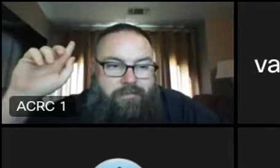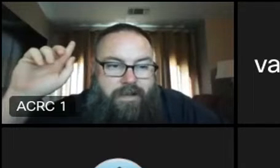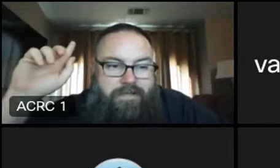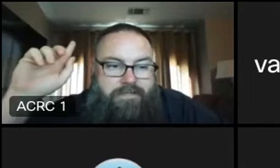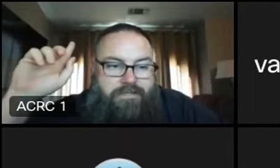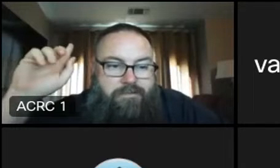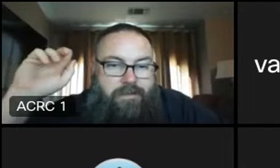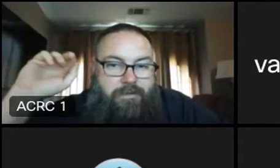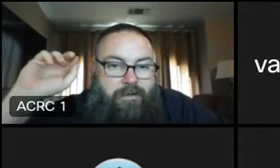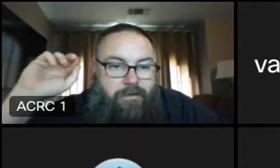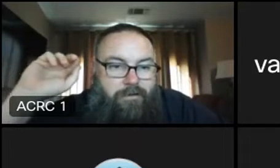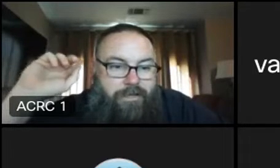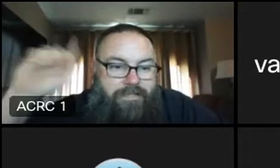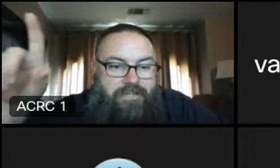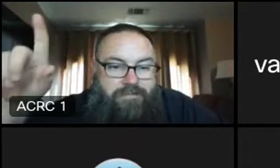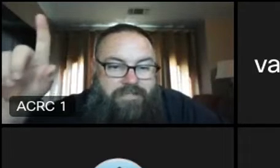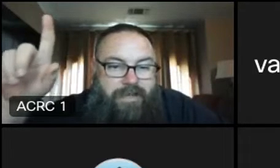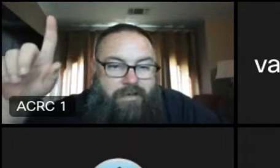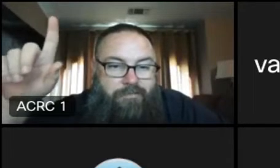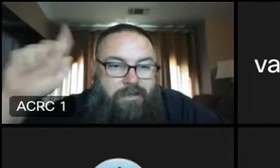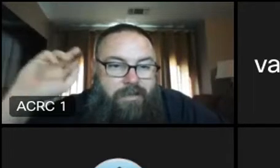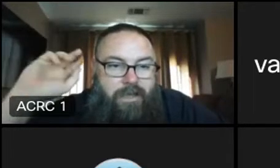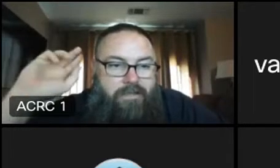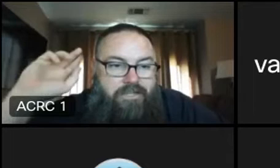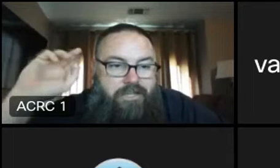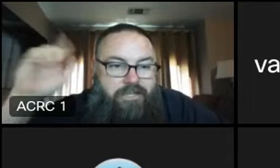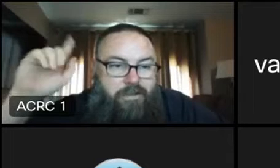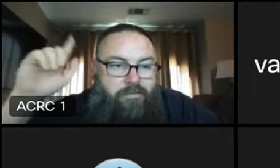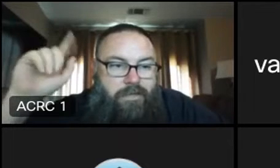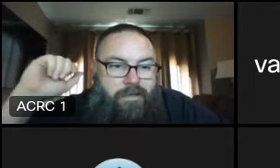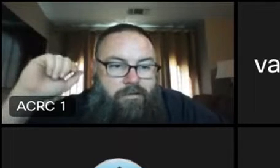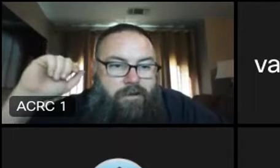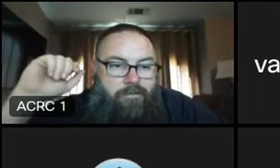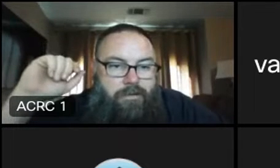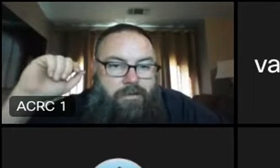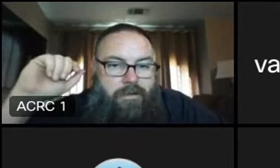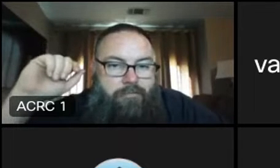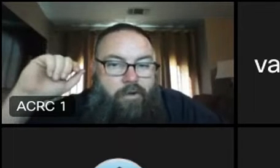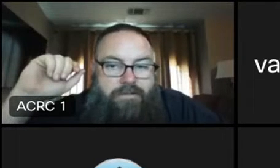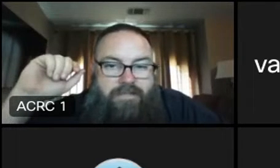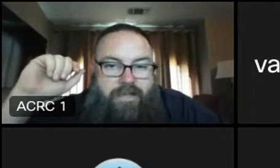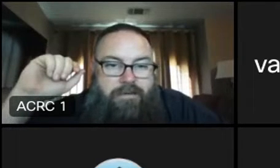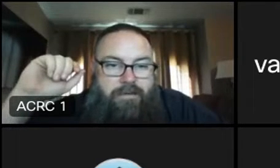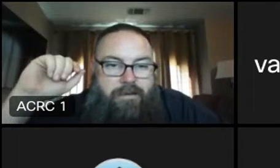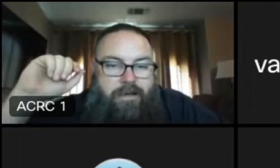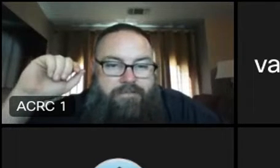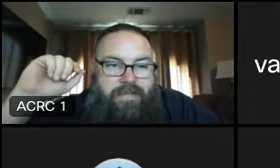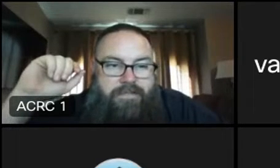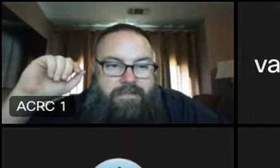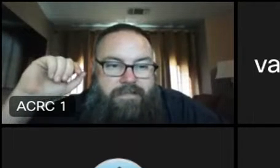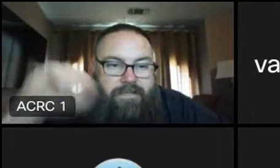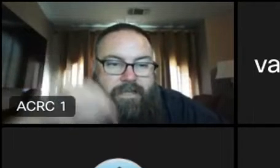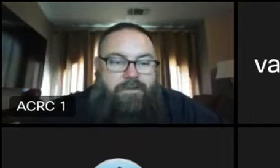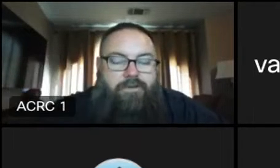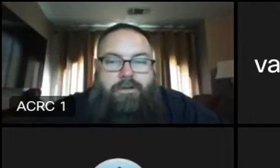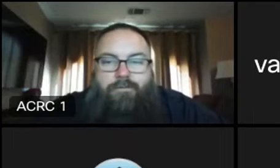able to provide access to maybe like our case management staff, and then to ensure that we get, program design updates